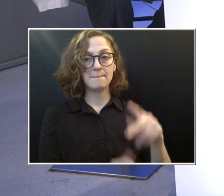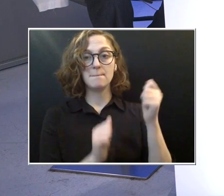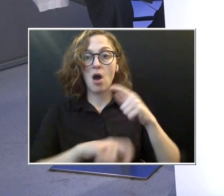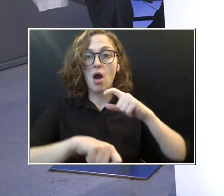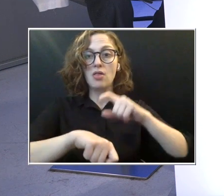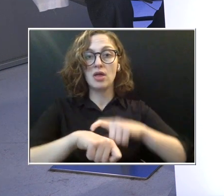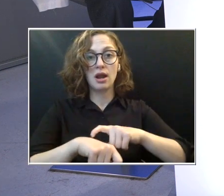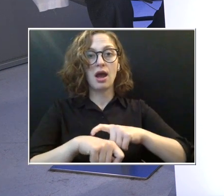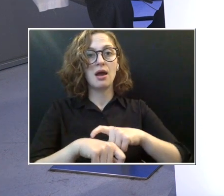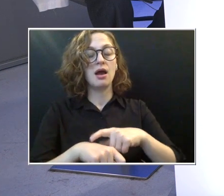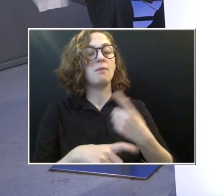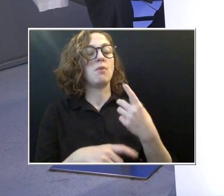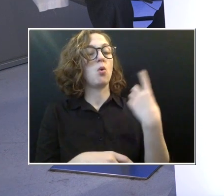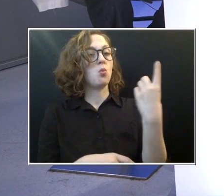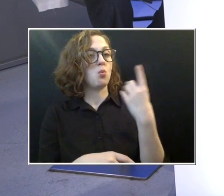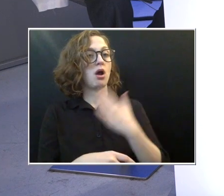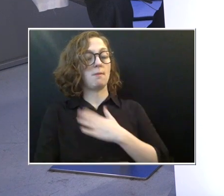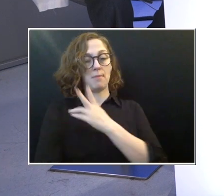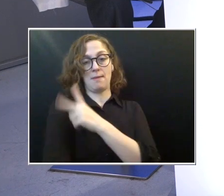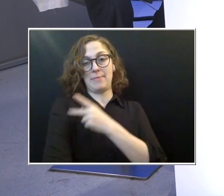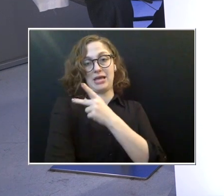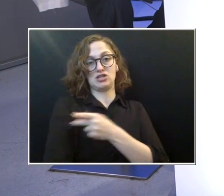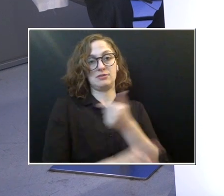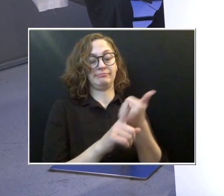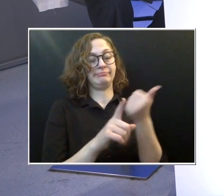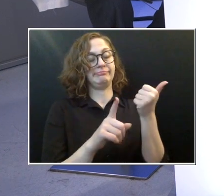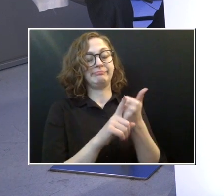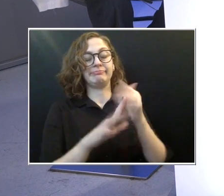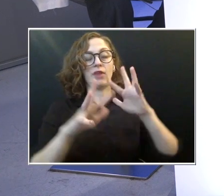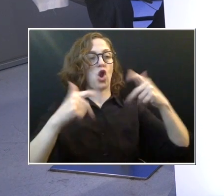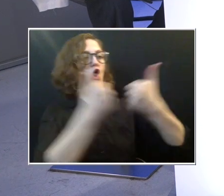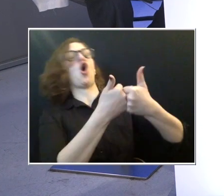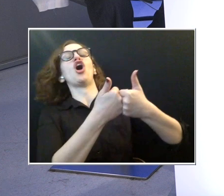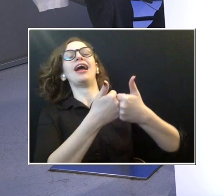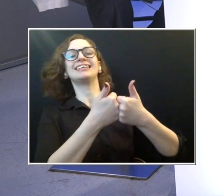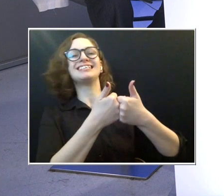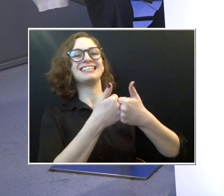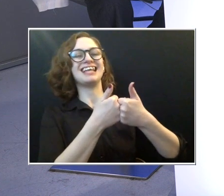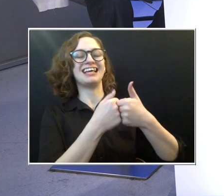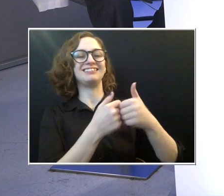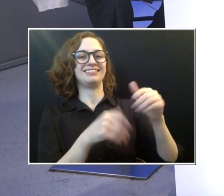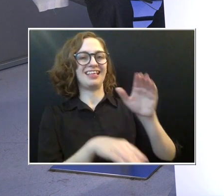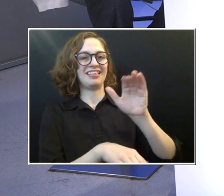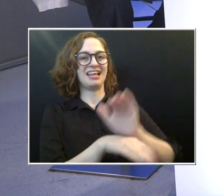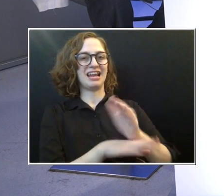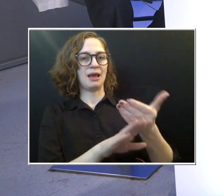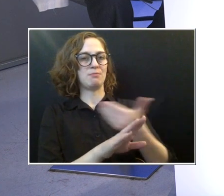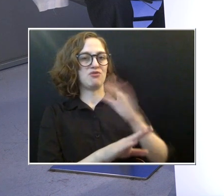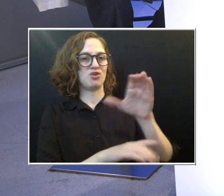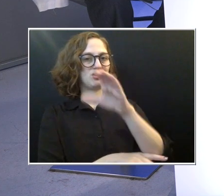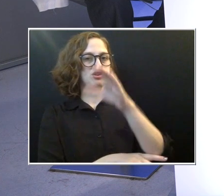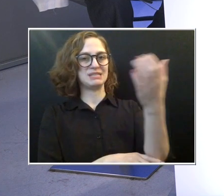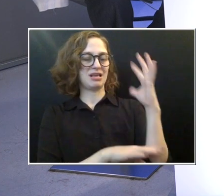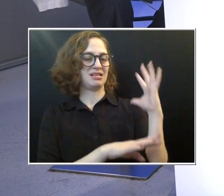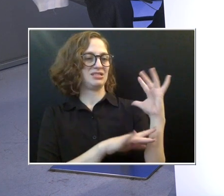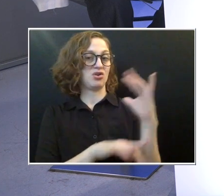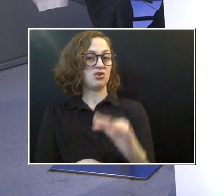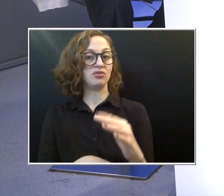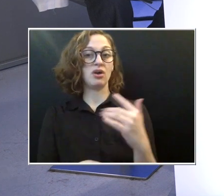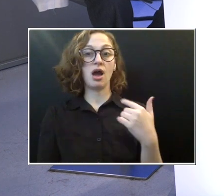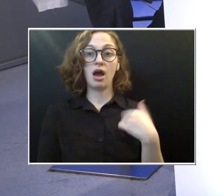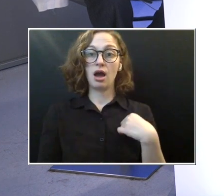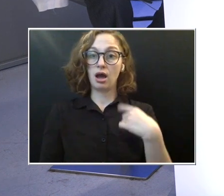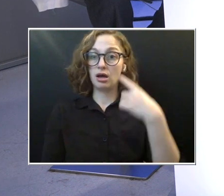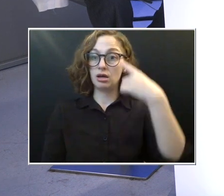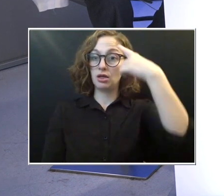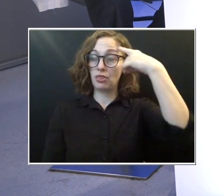accident in a snowy Christmas Eve night. And I thought, okay, I'm going to be driving down 935 to Ottawa to try and get a new pump for her and try and bring